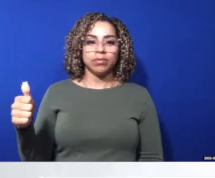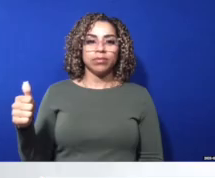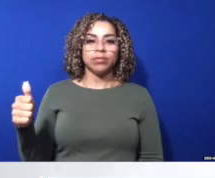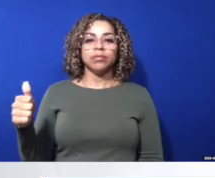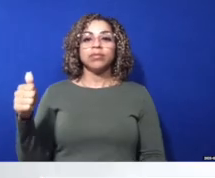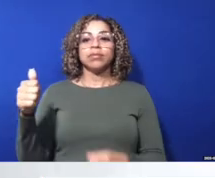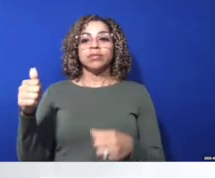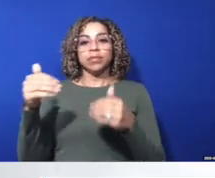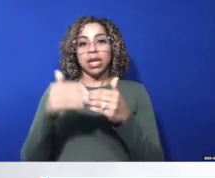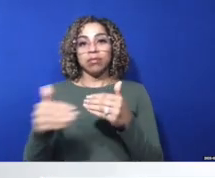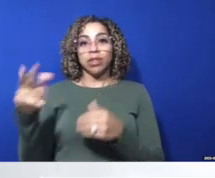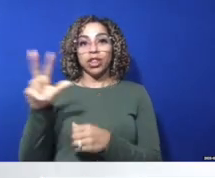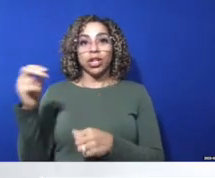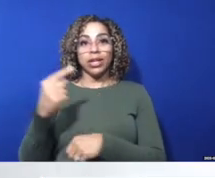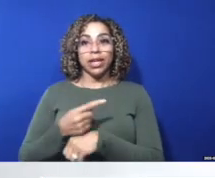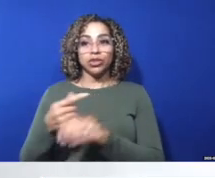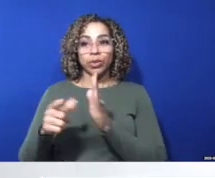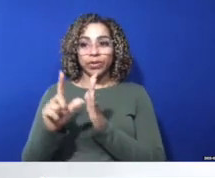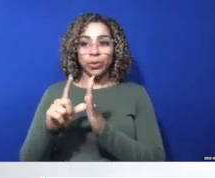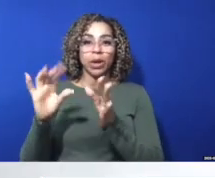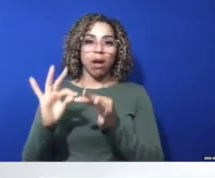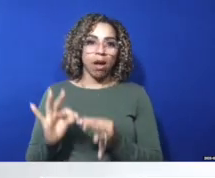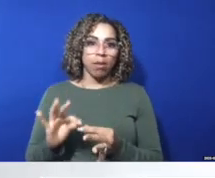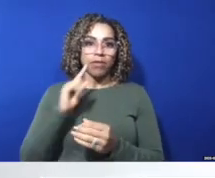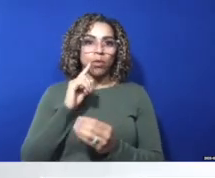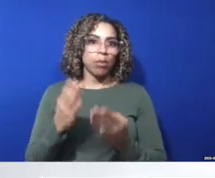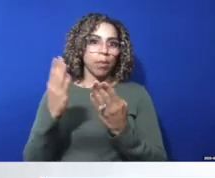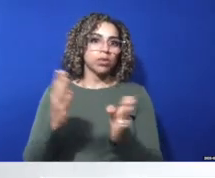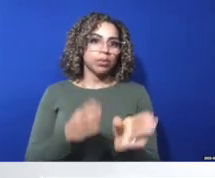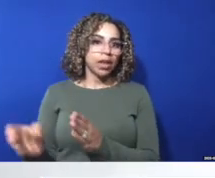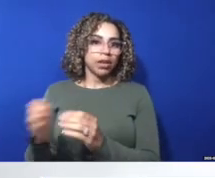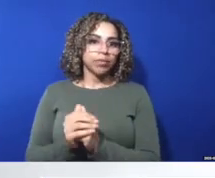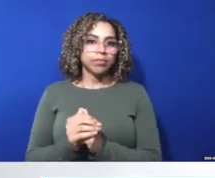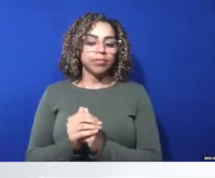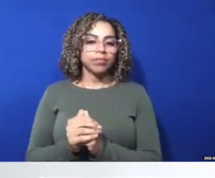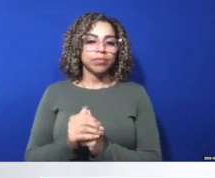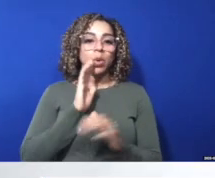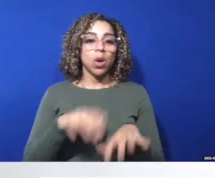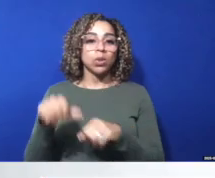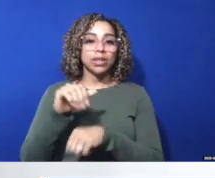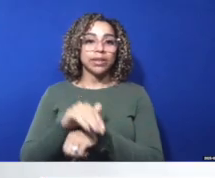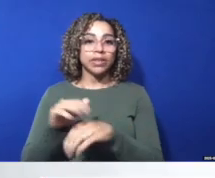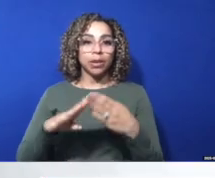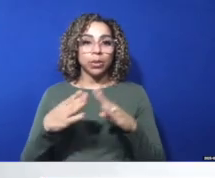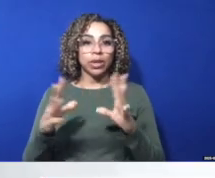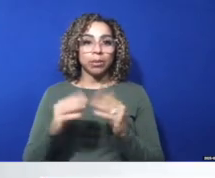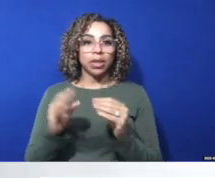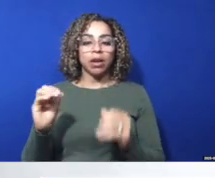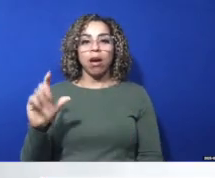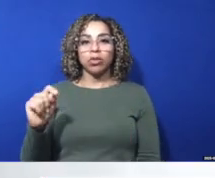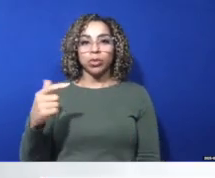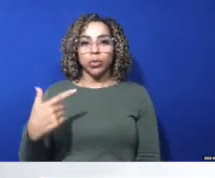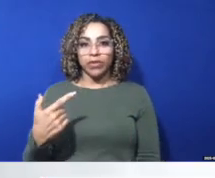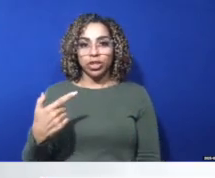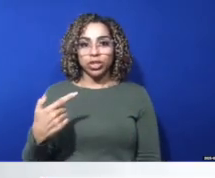to review and comment on the proposed plan. We'll have an evening community meeting on October 21st